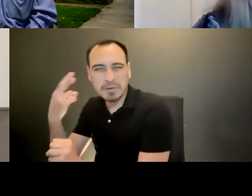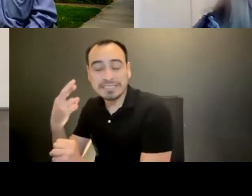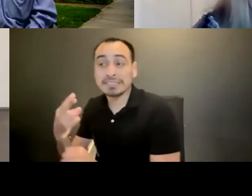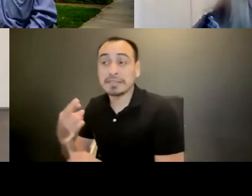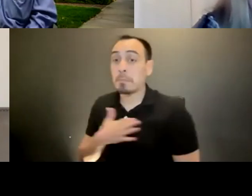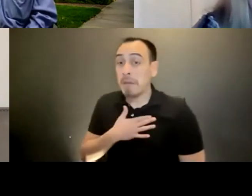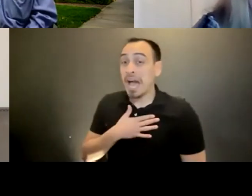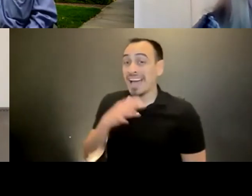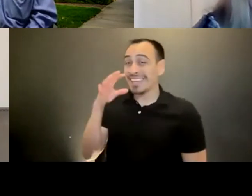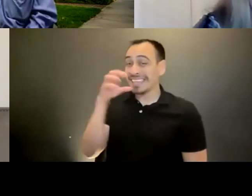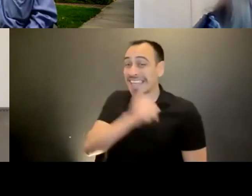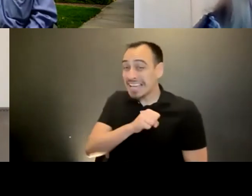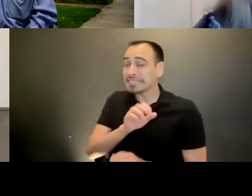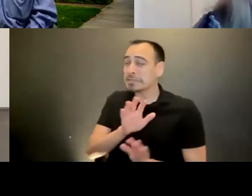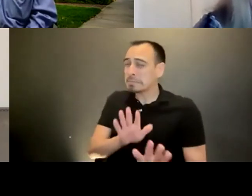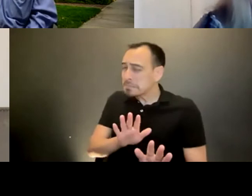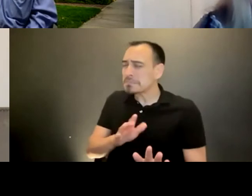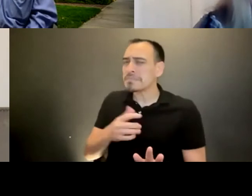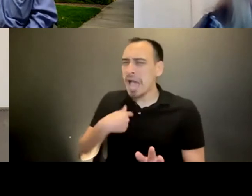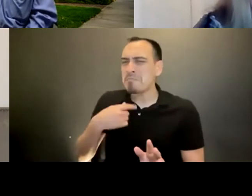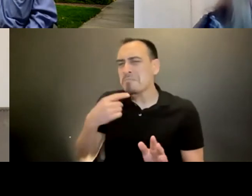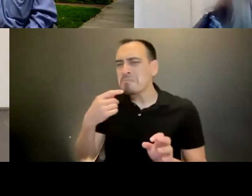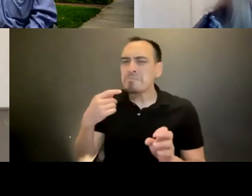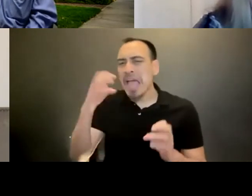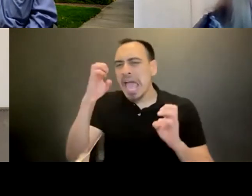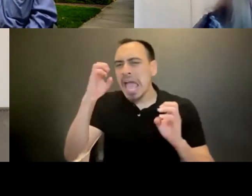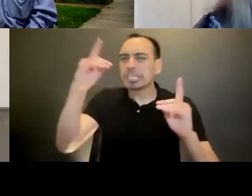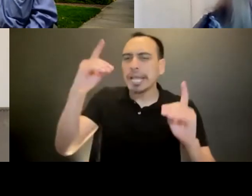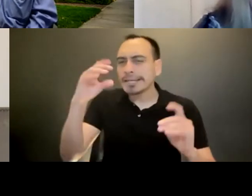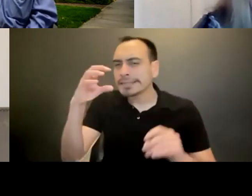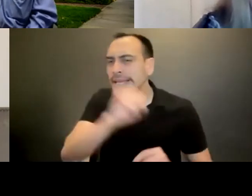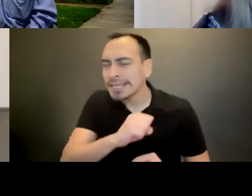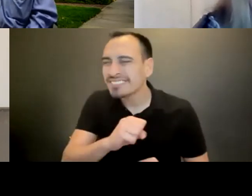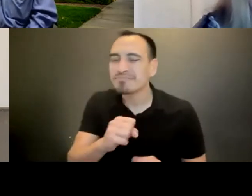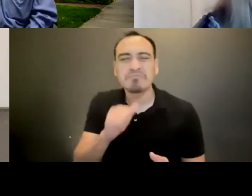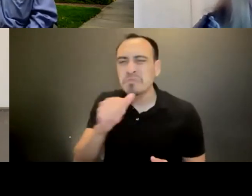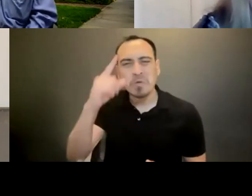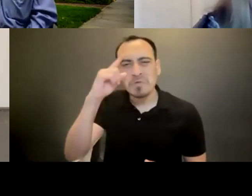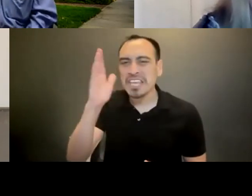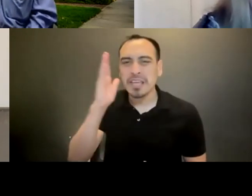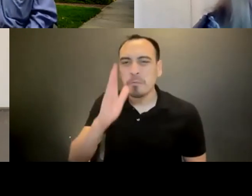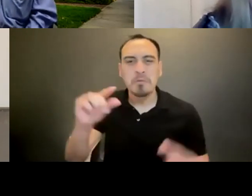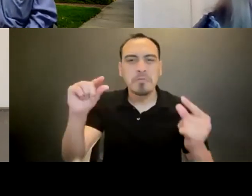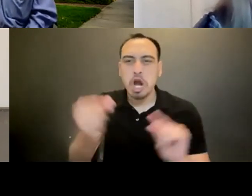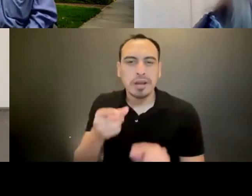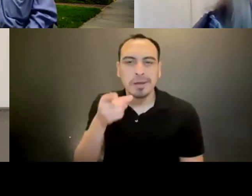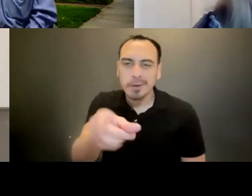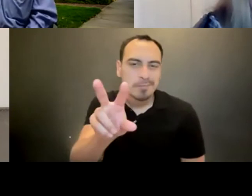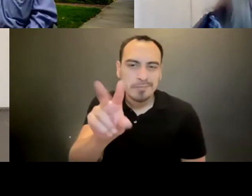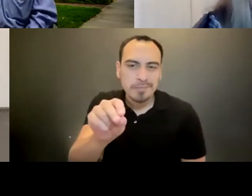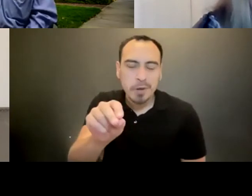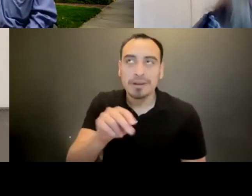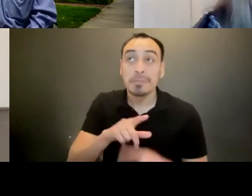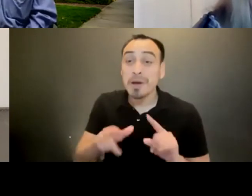be, I would say that an educated guess is that it wouldn't hurt you, but you shouldn't really be thinking that